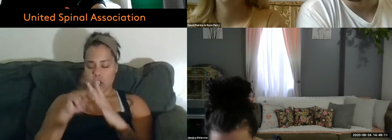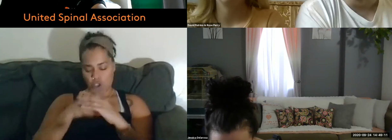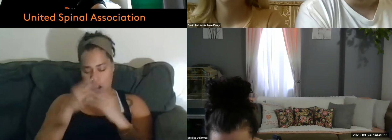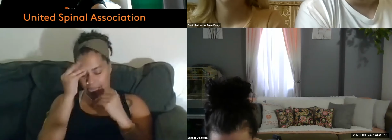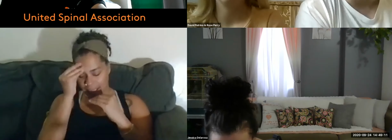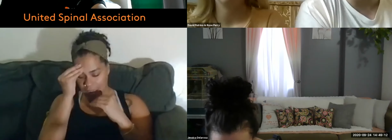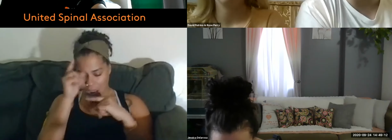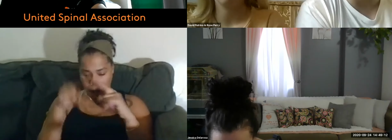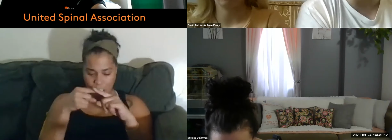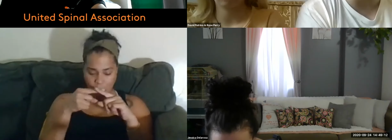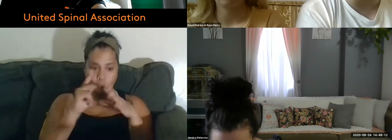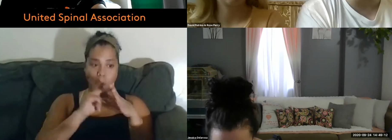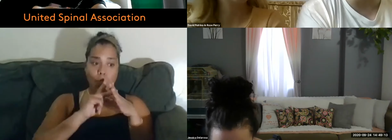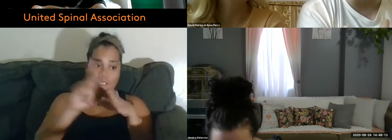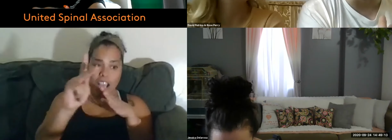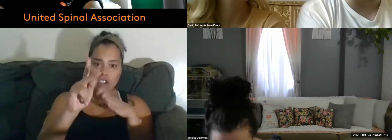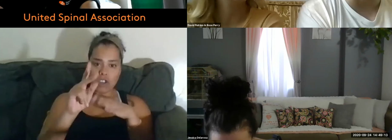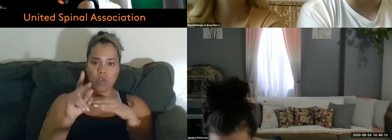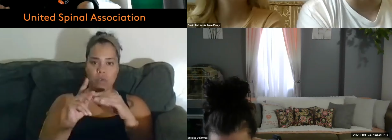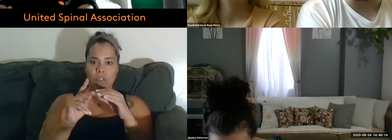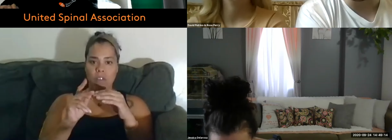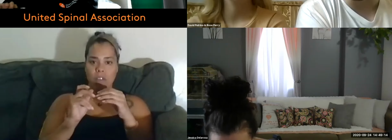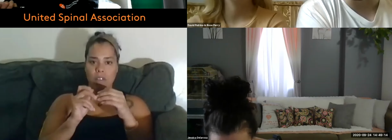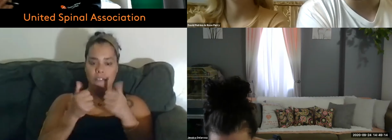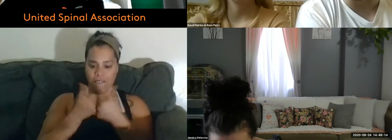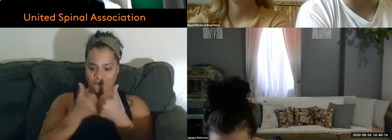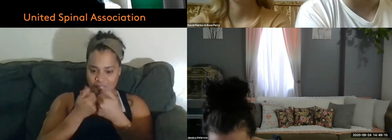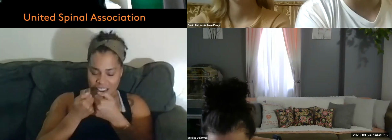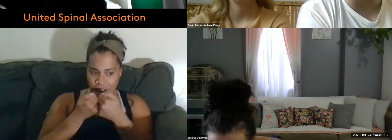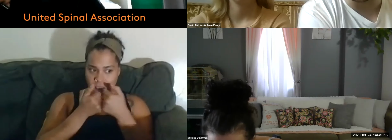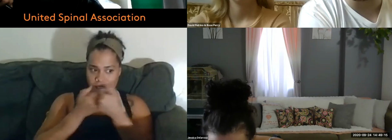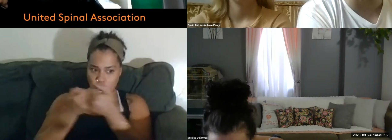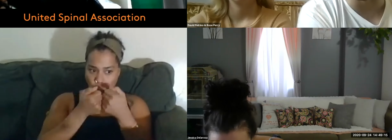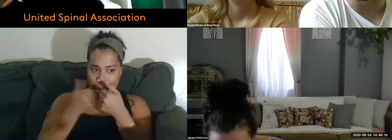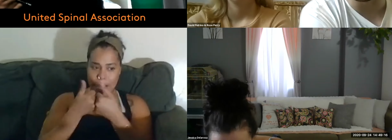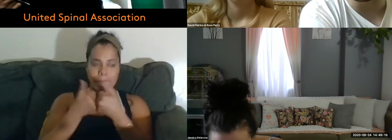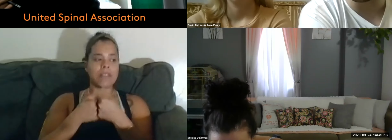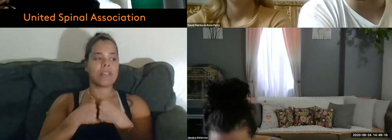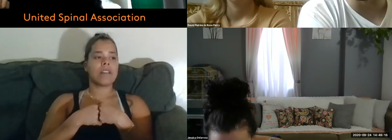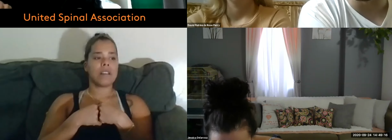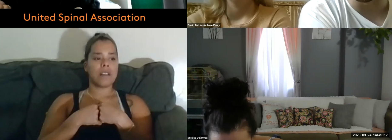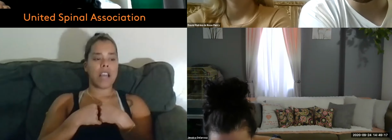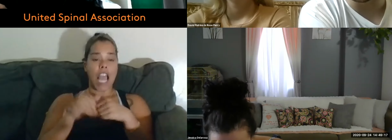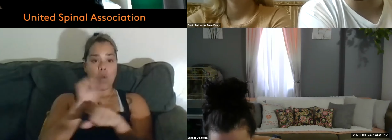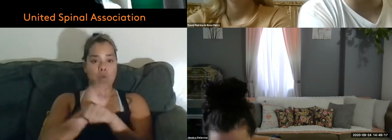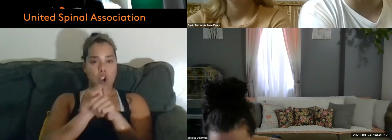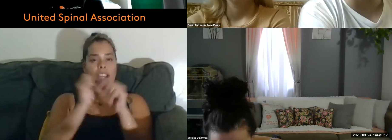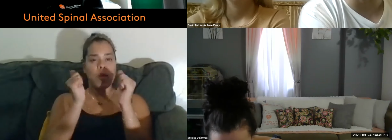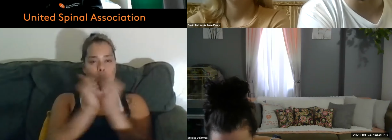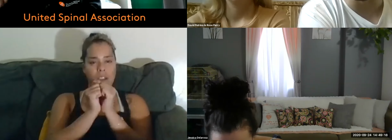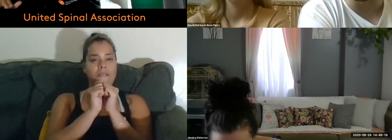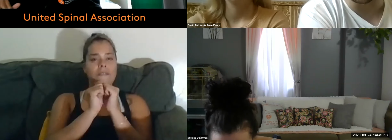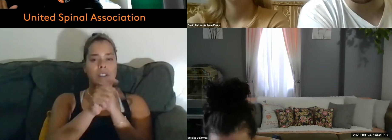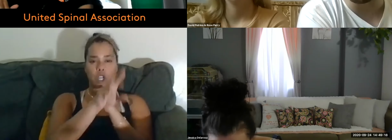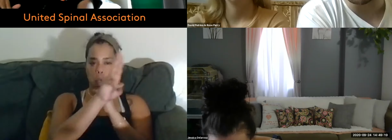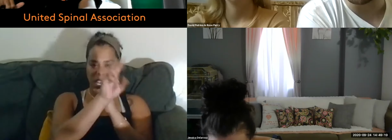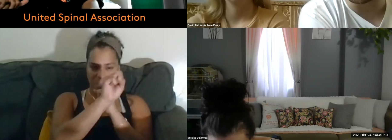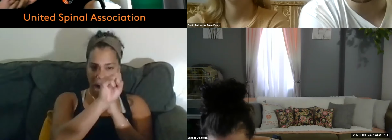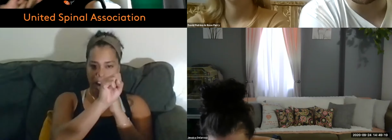playing, and working with the spinal cord injury community. And some of the people on the call might